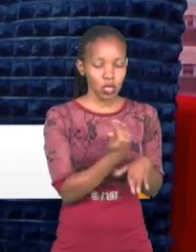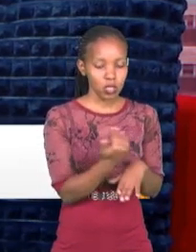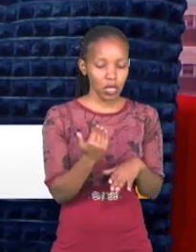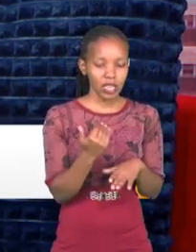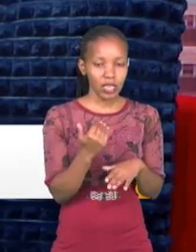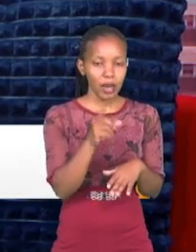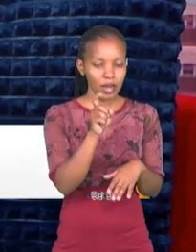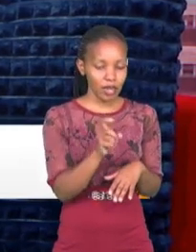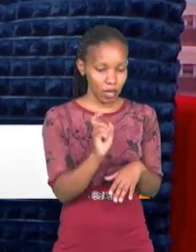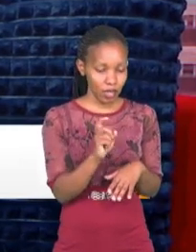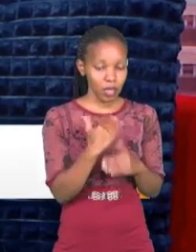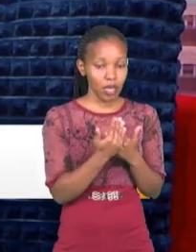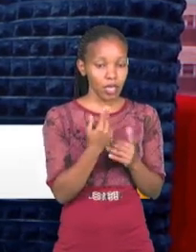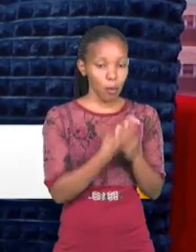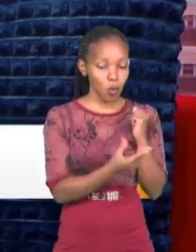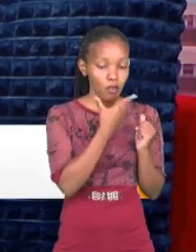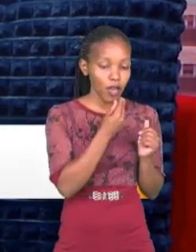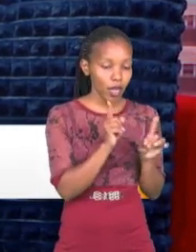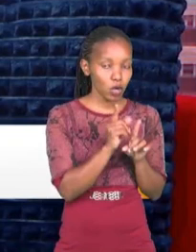both mother and father equally.